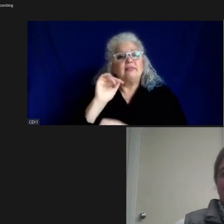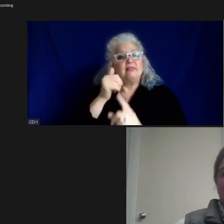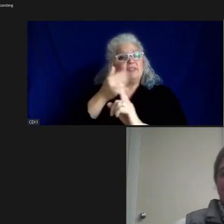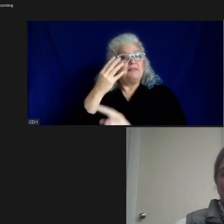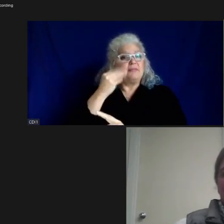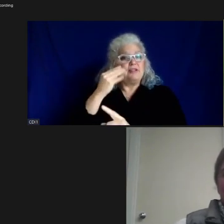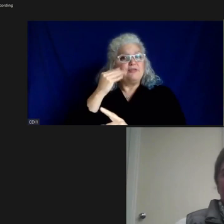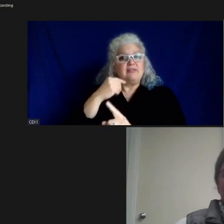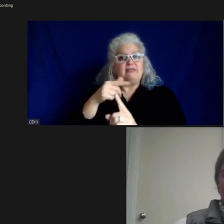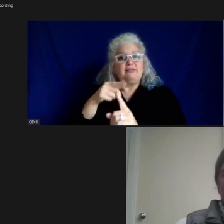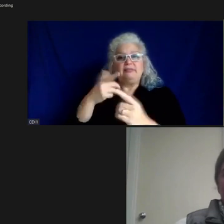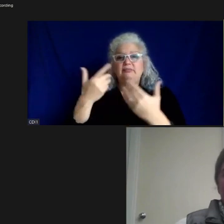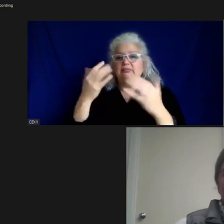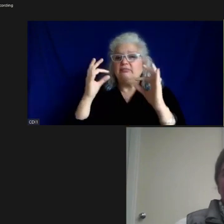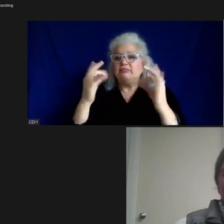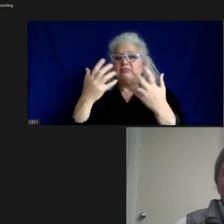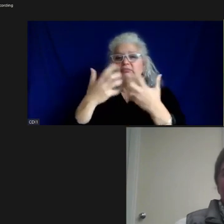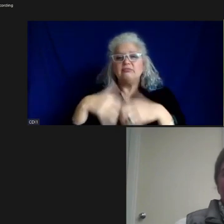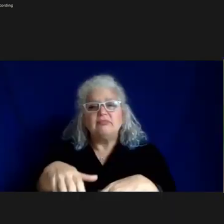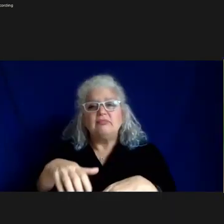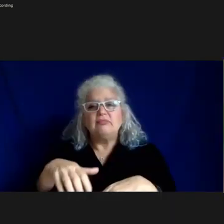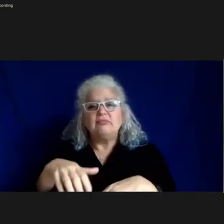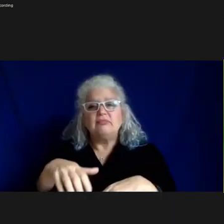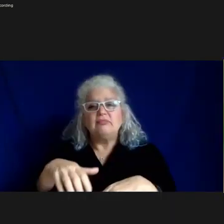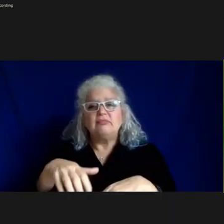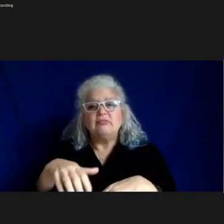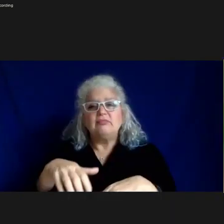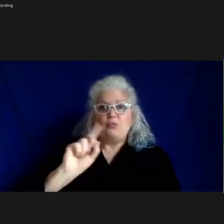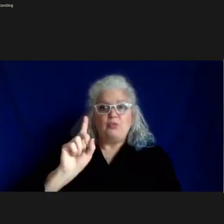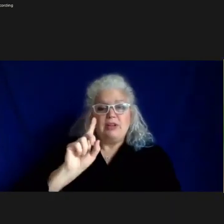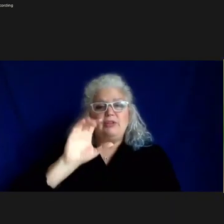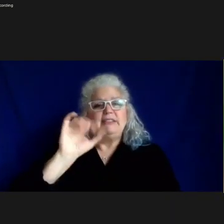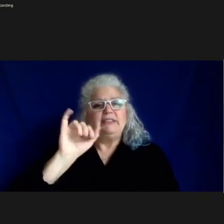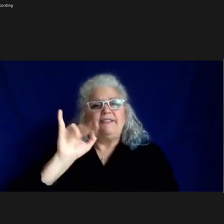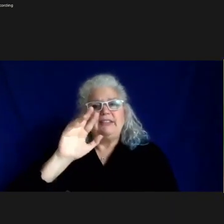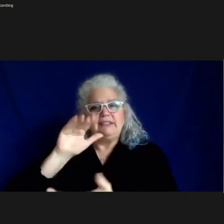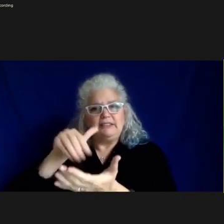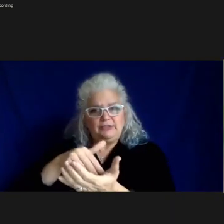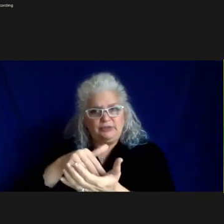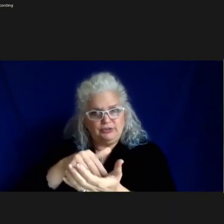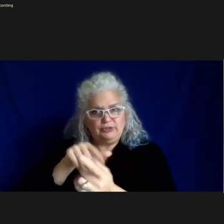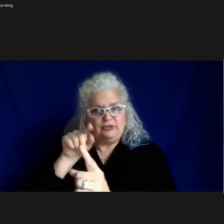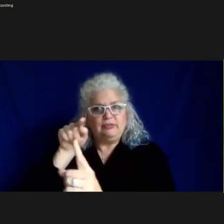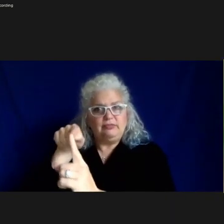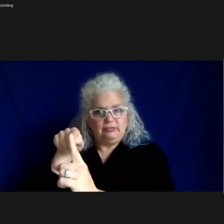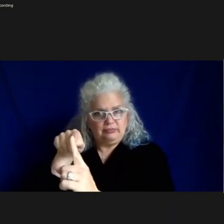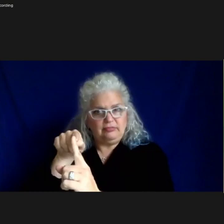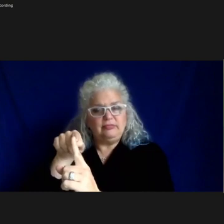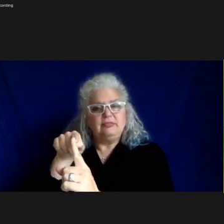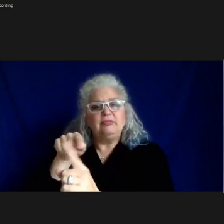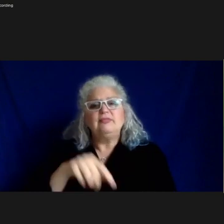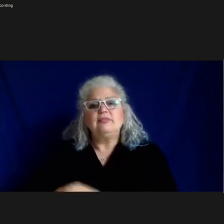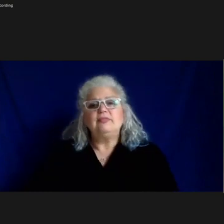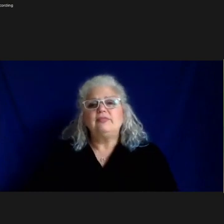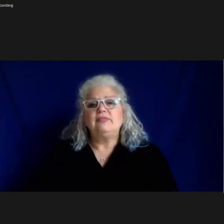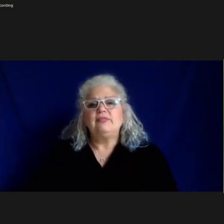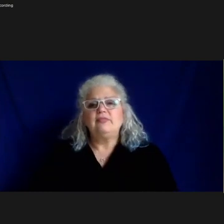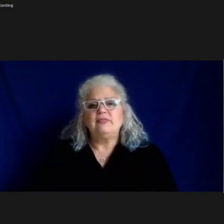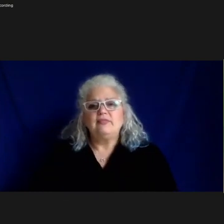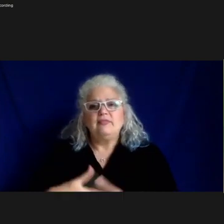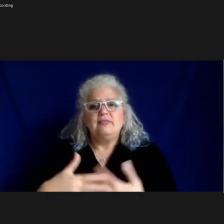the senior fair usually is, in those rooms back there, it became really easy. Check your ID and check your certificate and